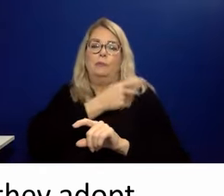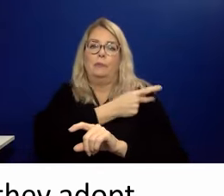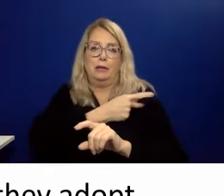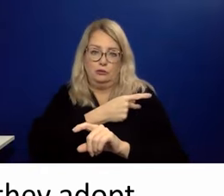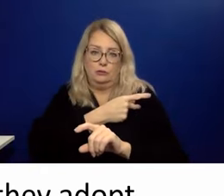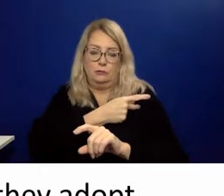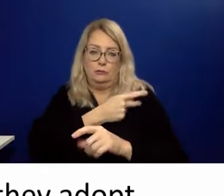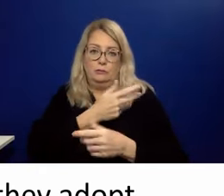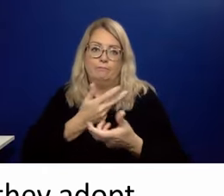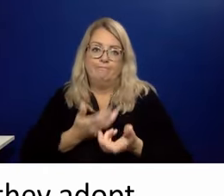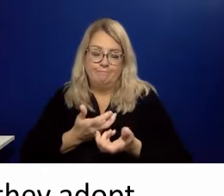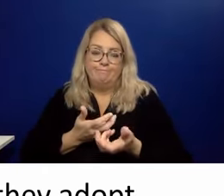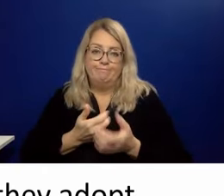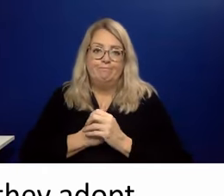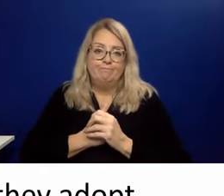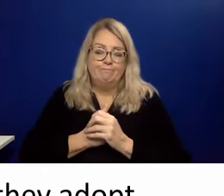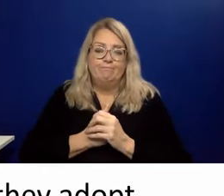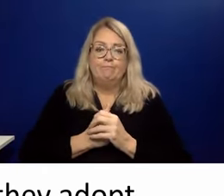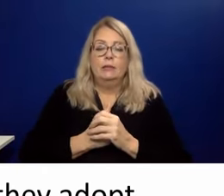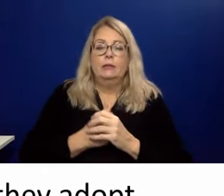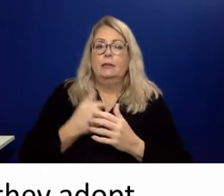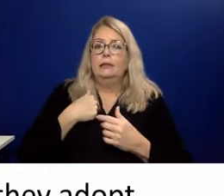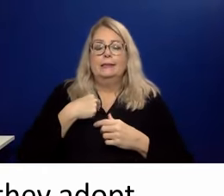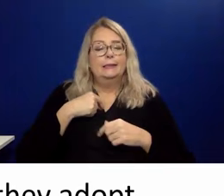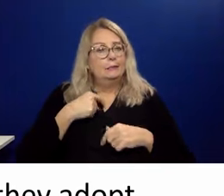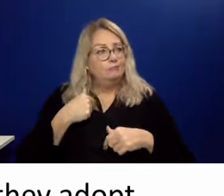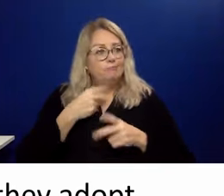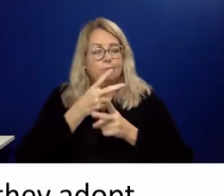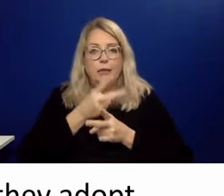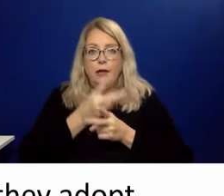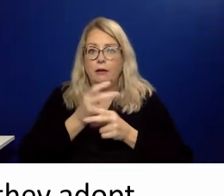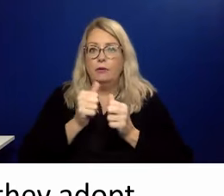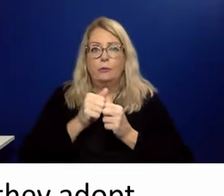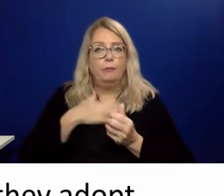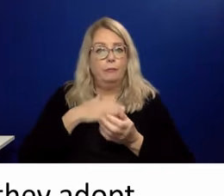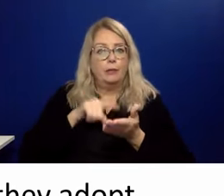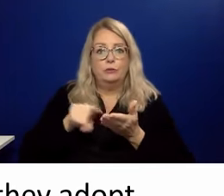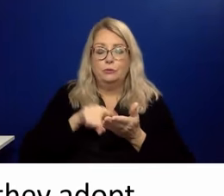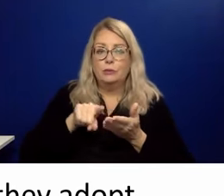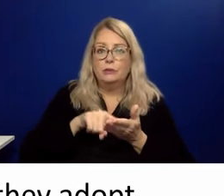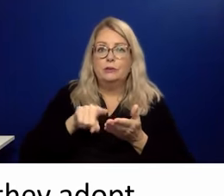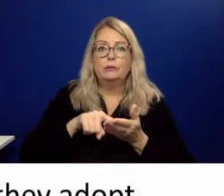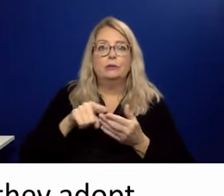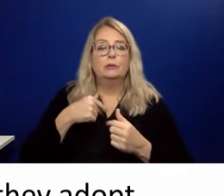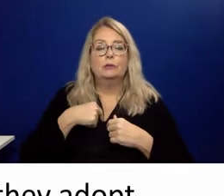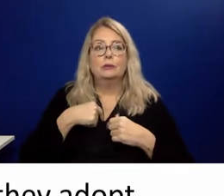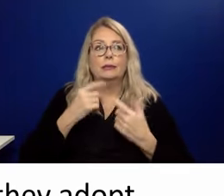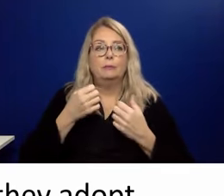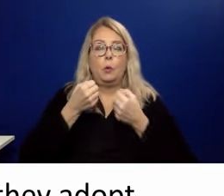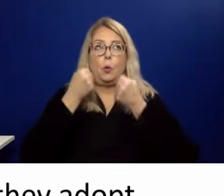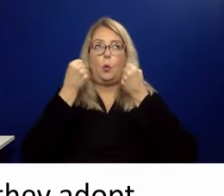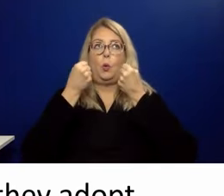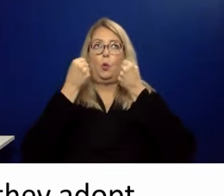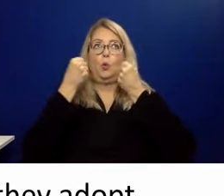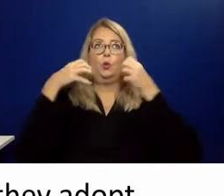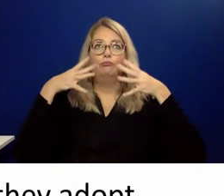about. So I had to be careful. I had to almost shut off tears, try not to be too emotional, because